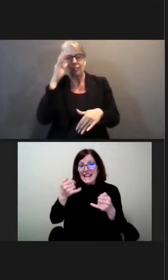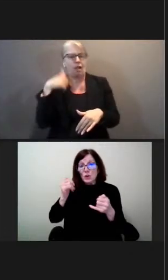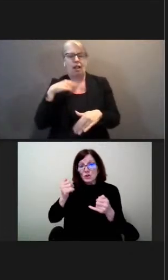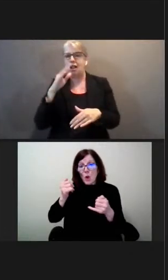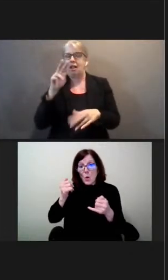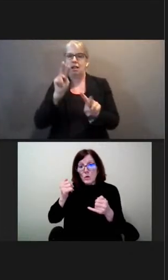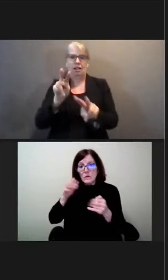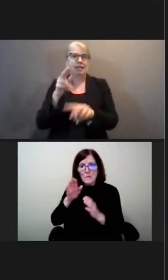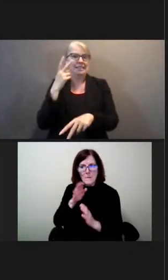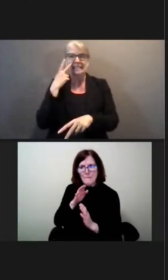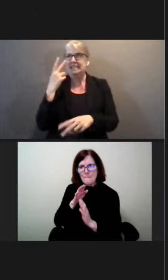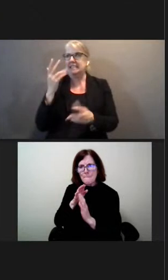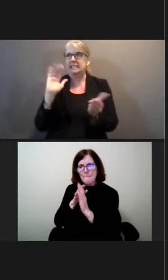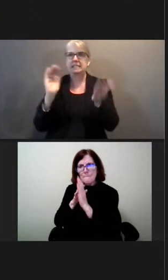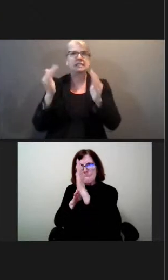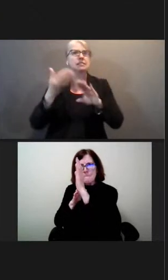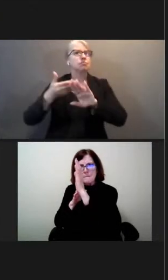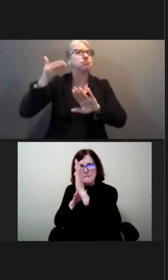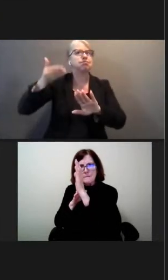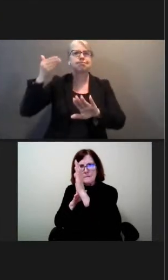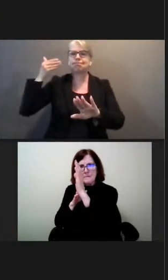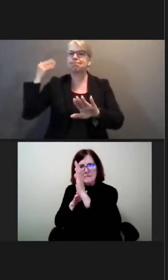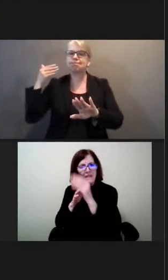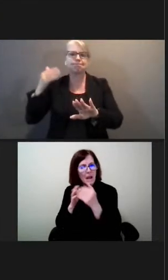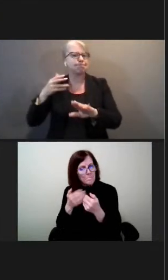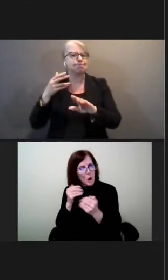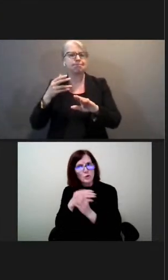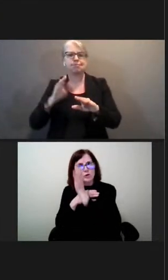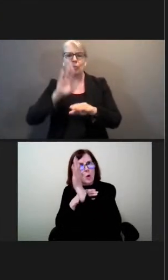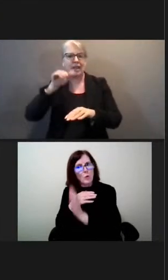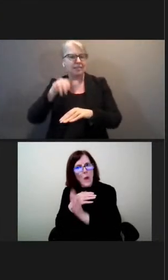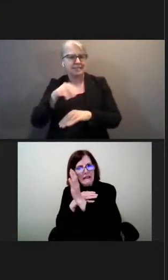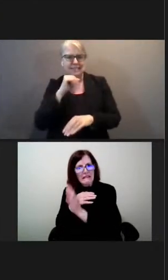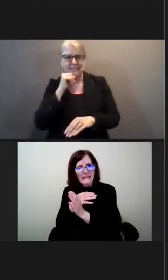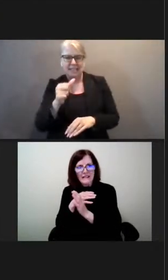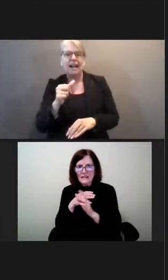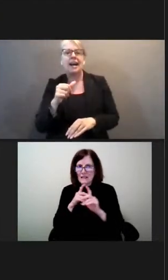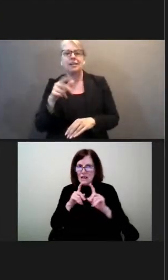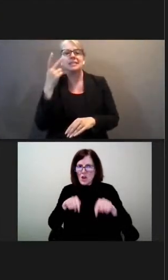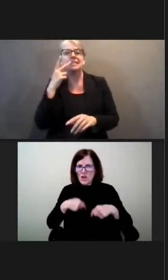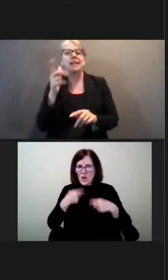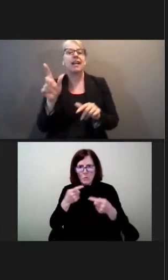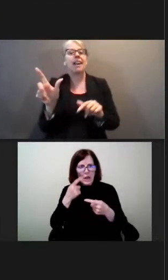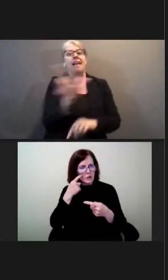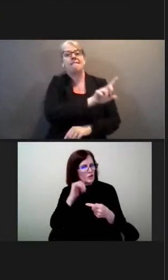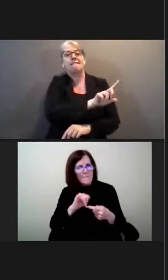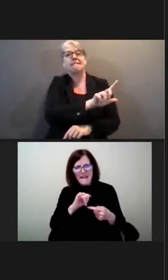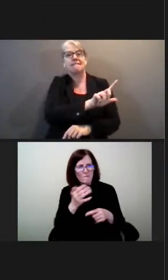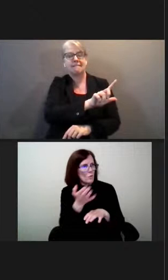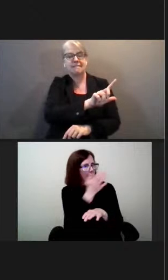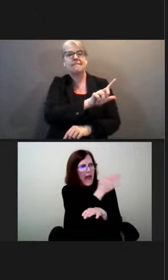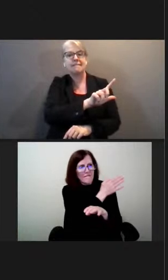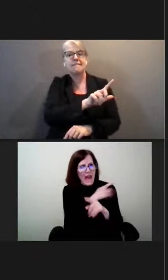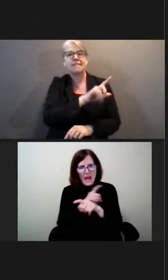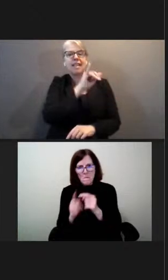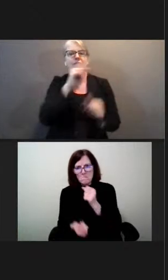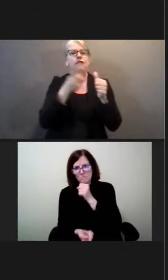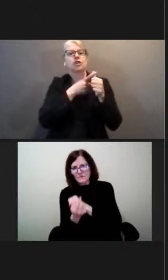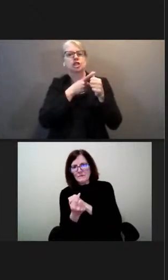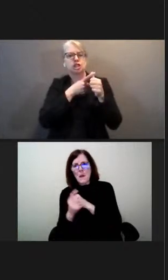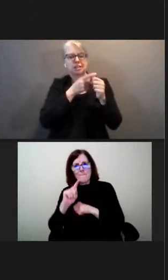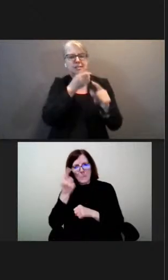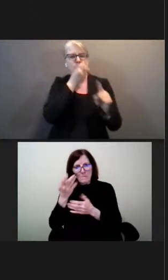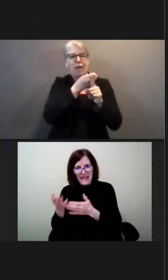anything like this in previous waves. You will note on the far left-hand side, that is reflective of the first wave,